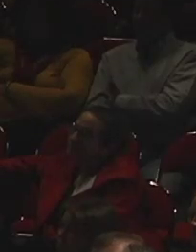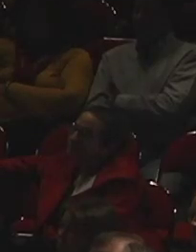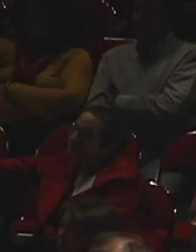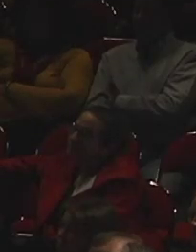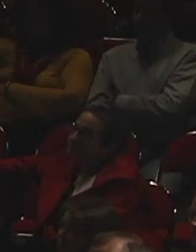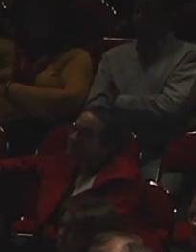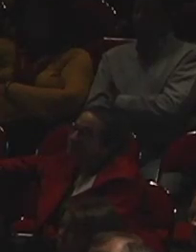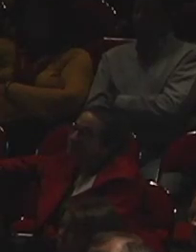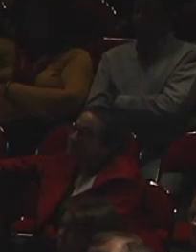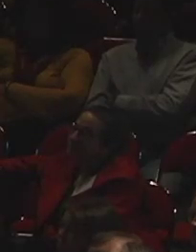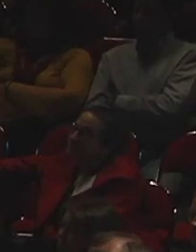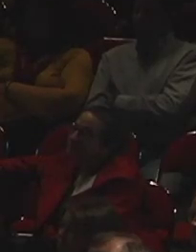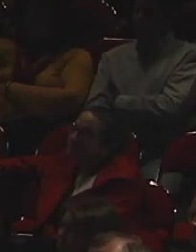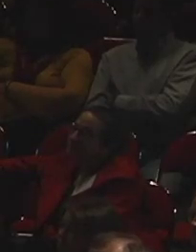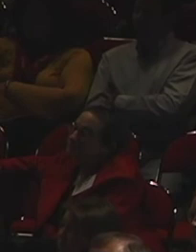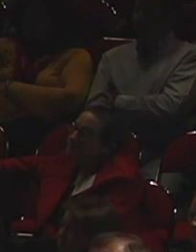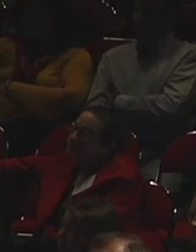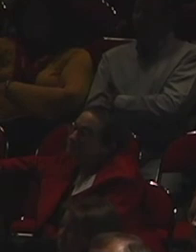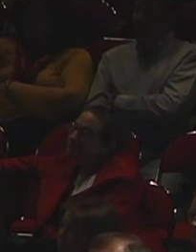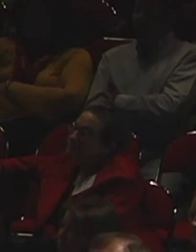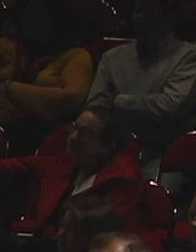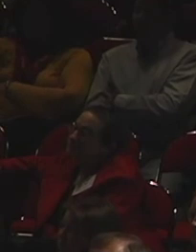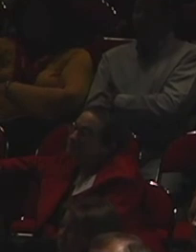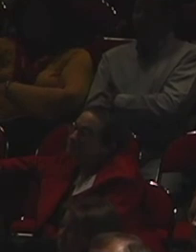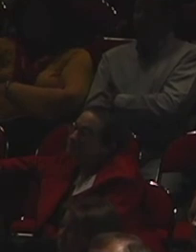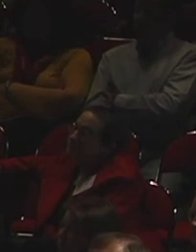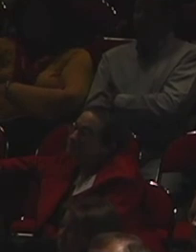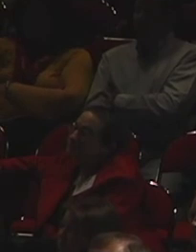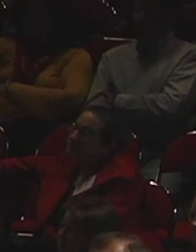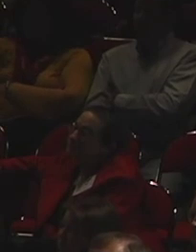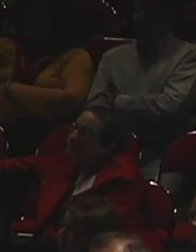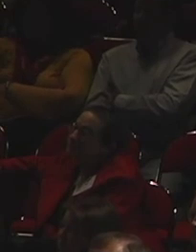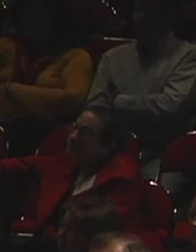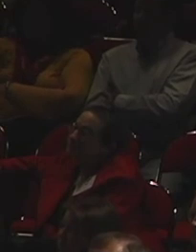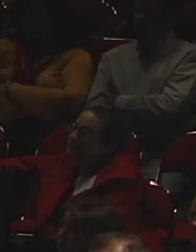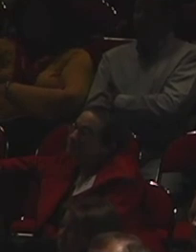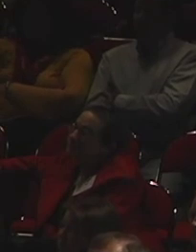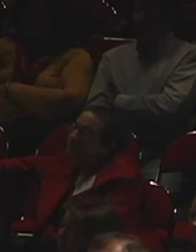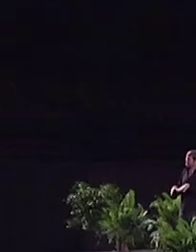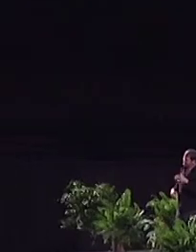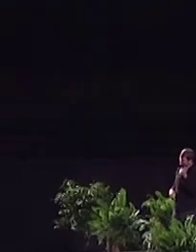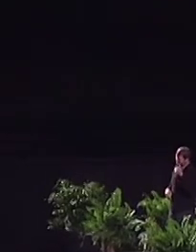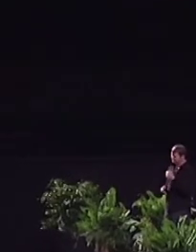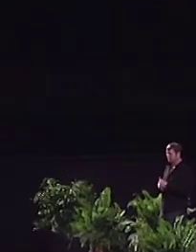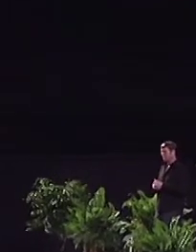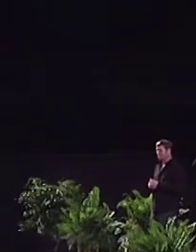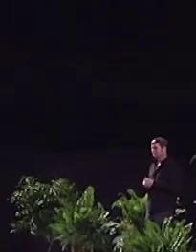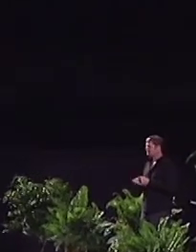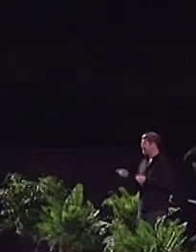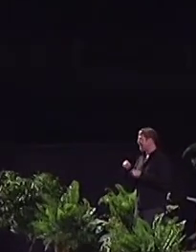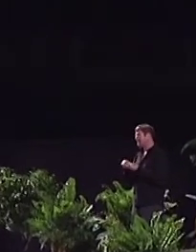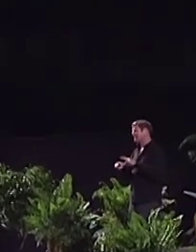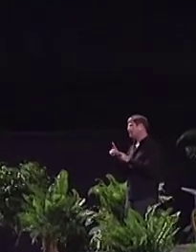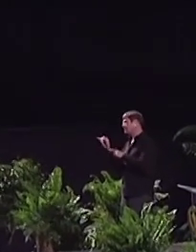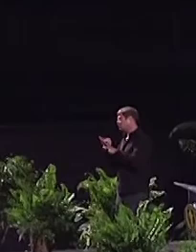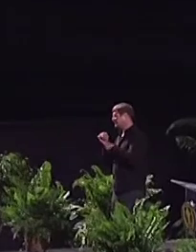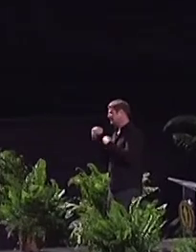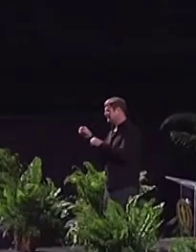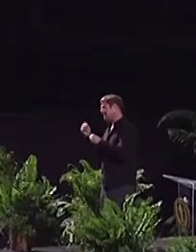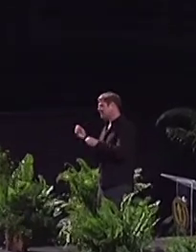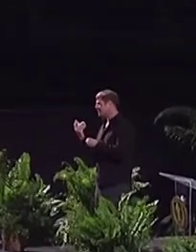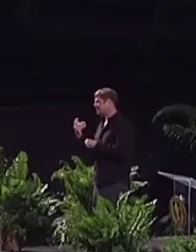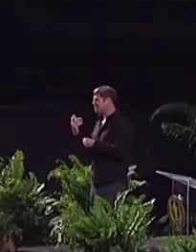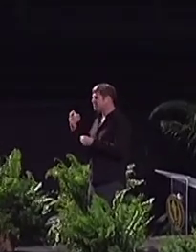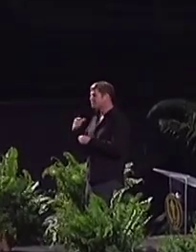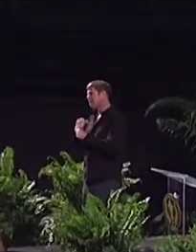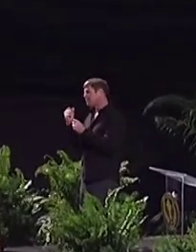use social media. So if you're in the travel industry, it might be a 10. If you're in the shoe industry, it might be a 10. But if you're in a different industry selling stealth